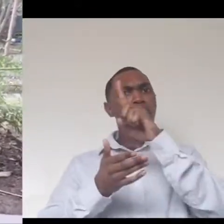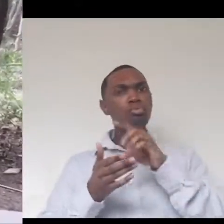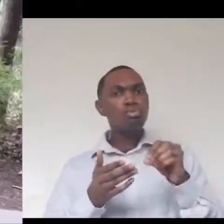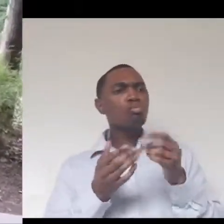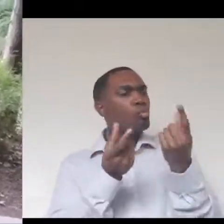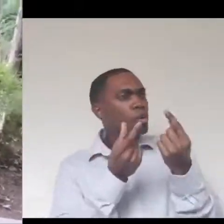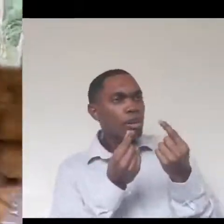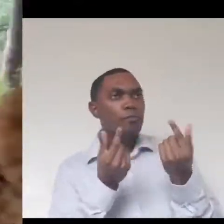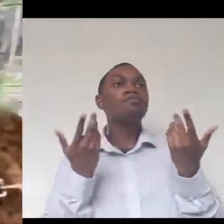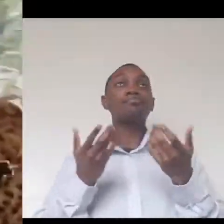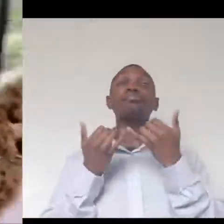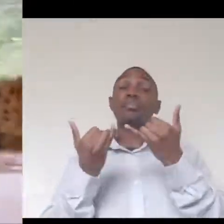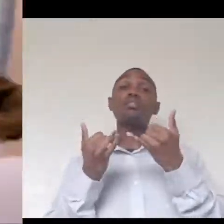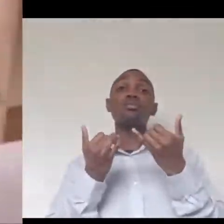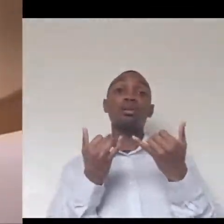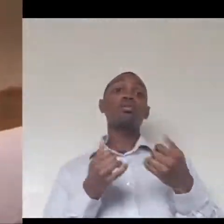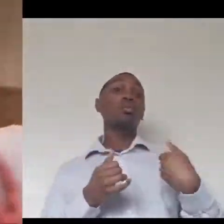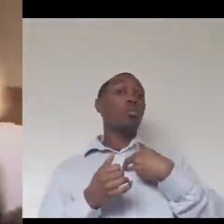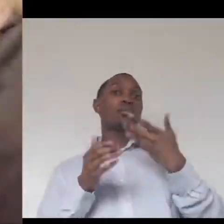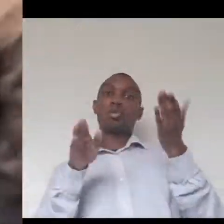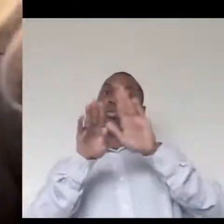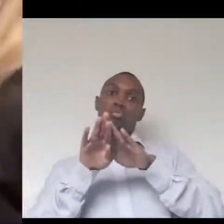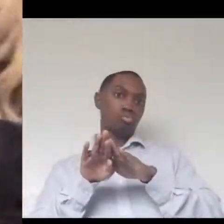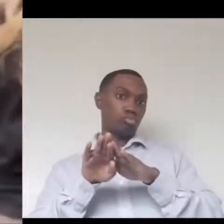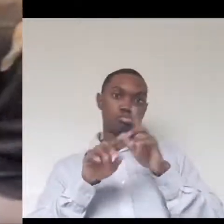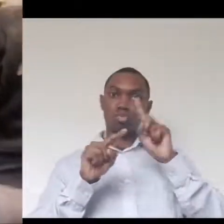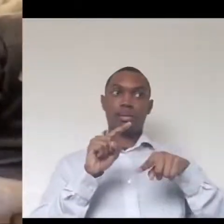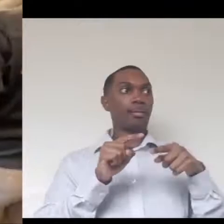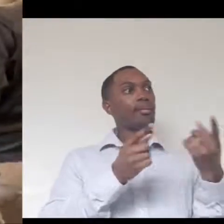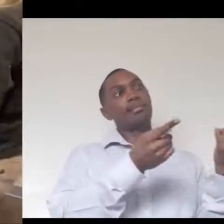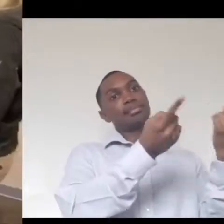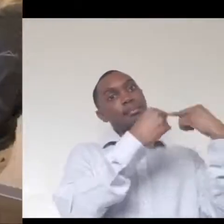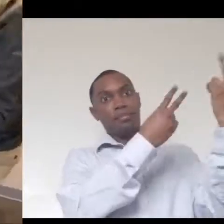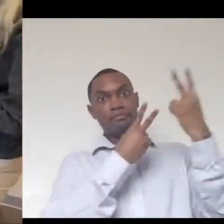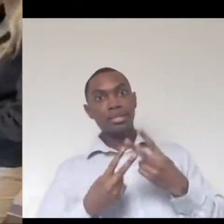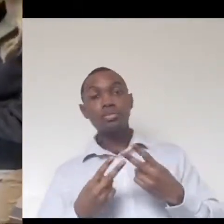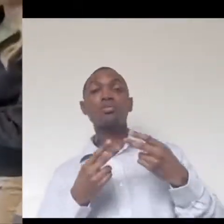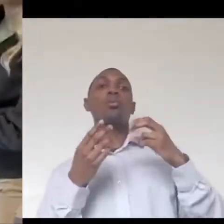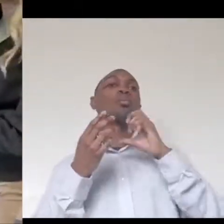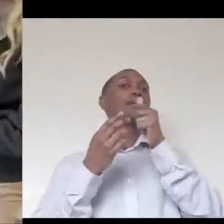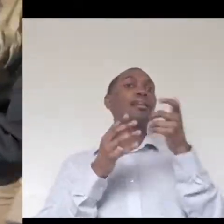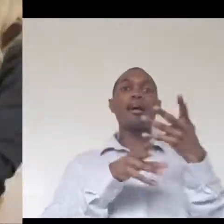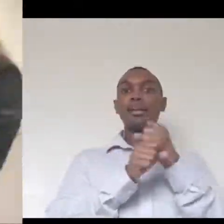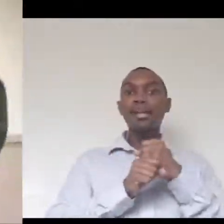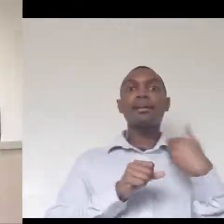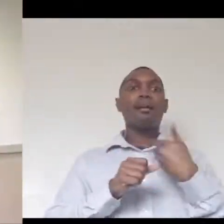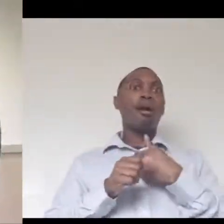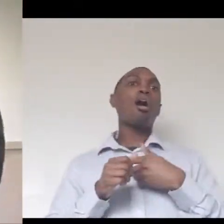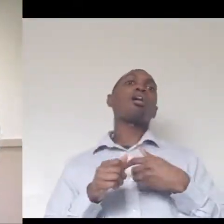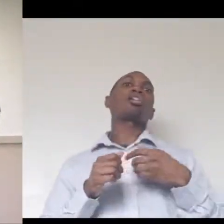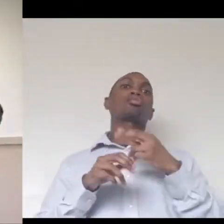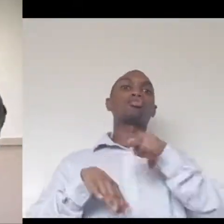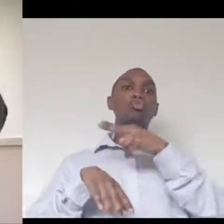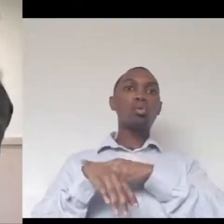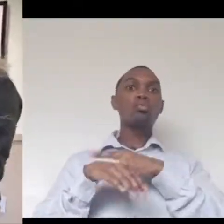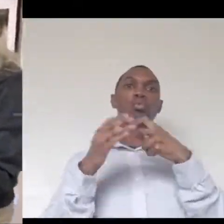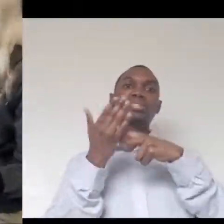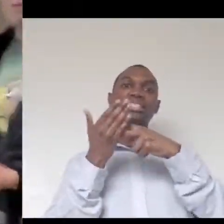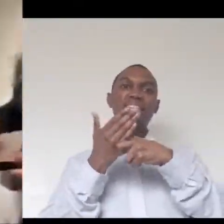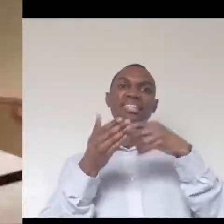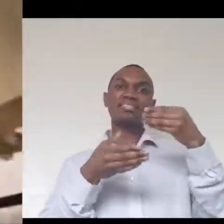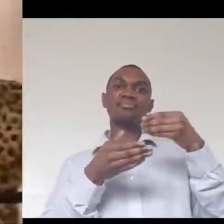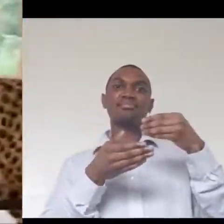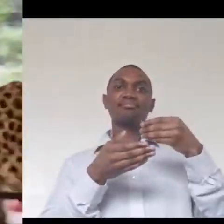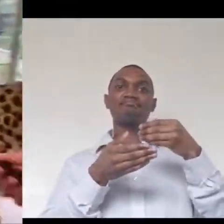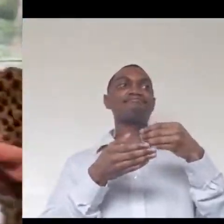the public, so we are not getting our normal revenue stream that we would this time of year. So something you can do that will really